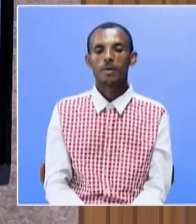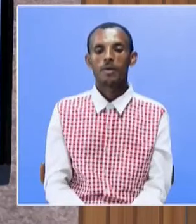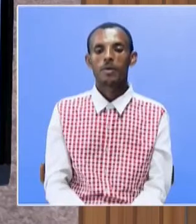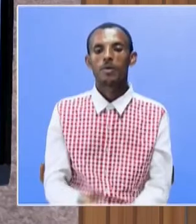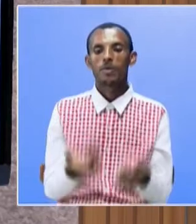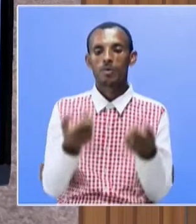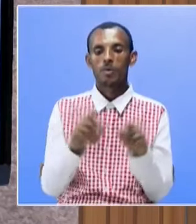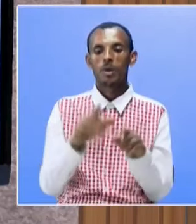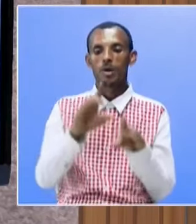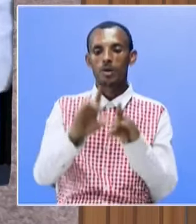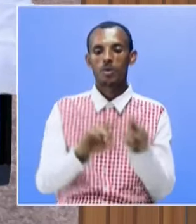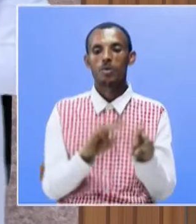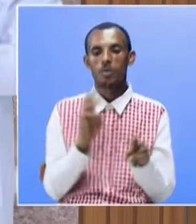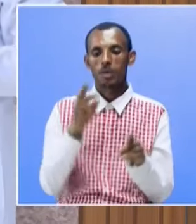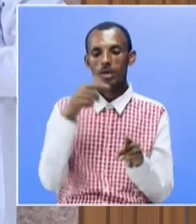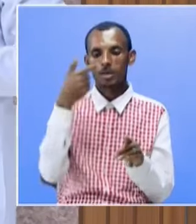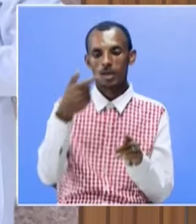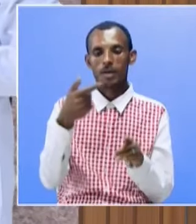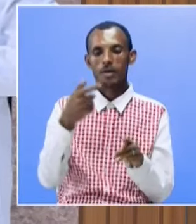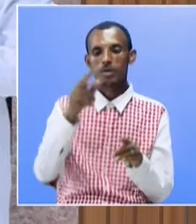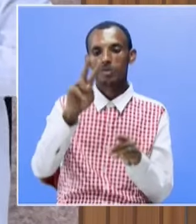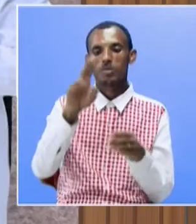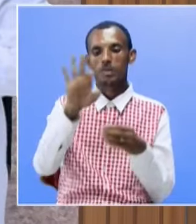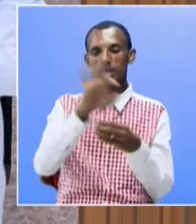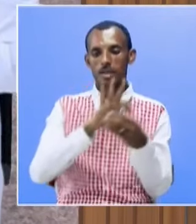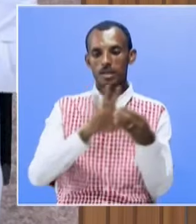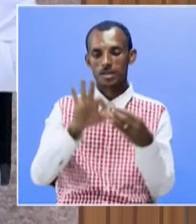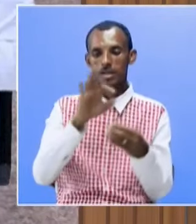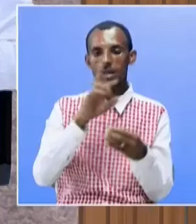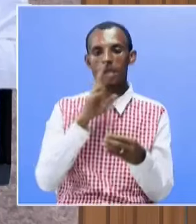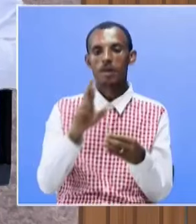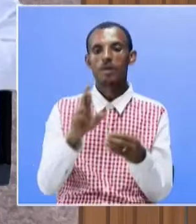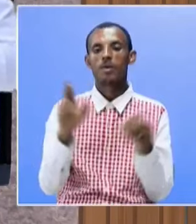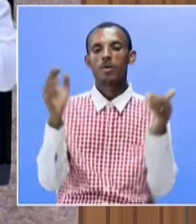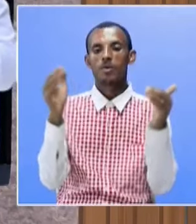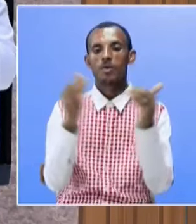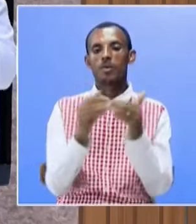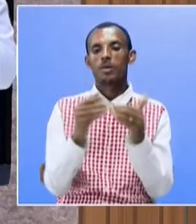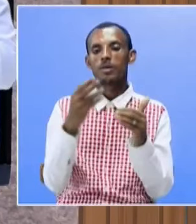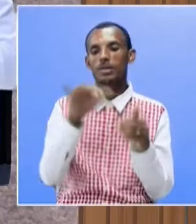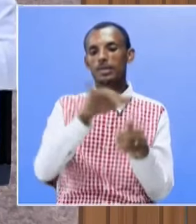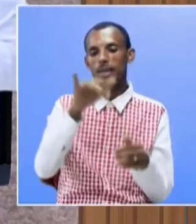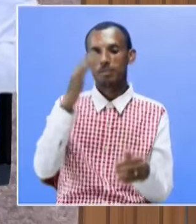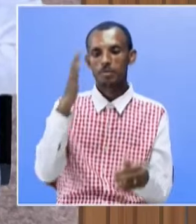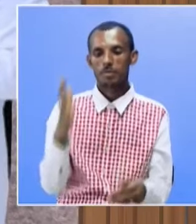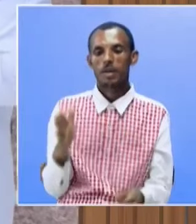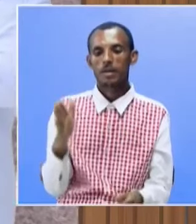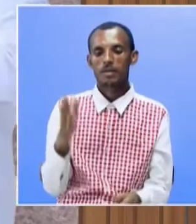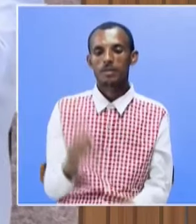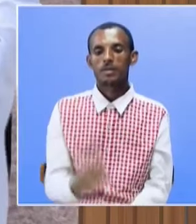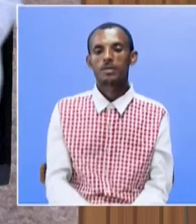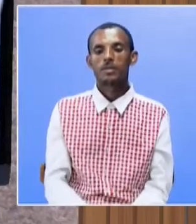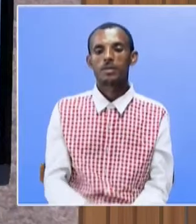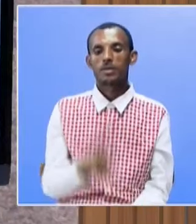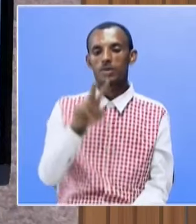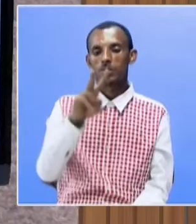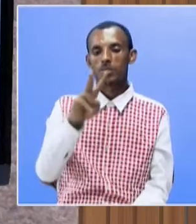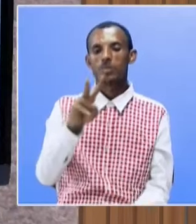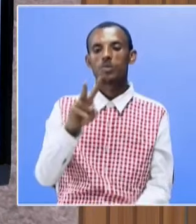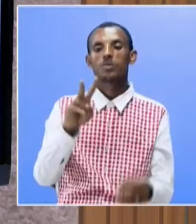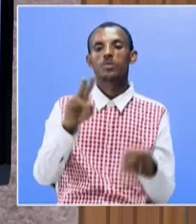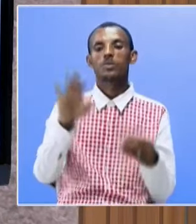When do we say that two circles are congruent? Or two circles have the same size? Two circles